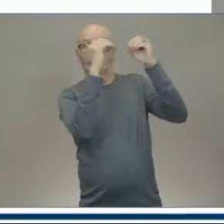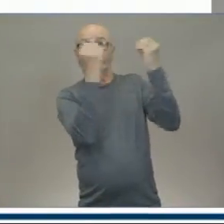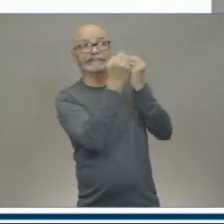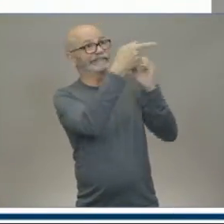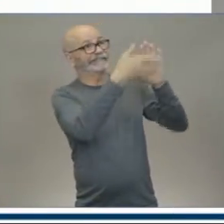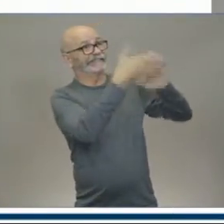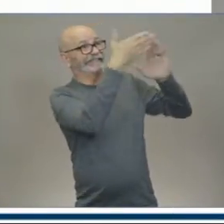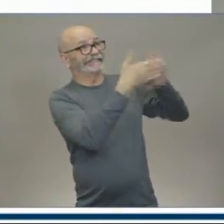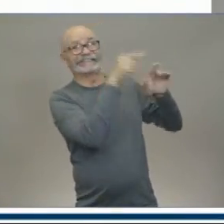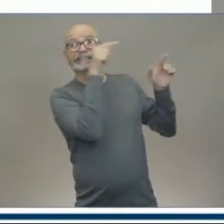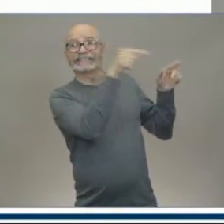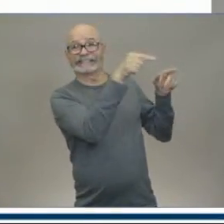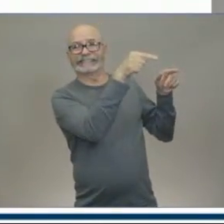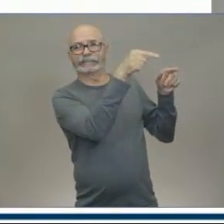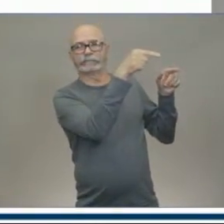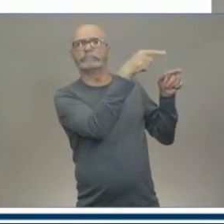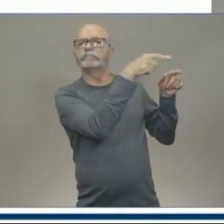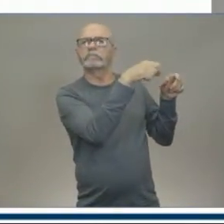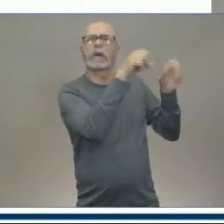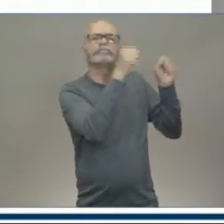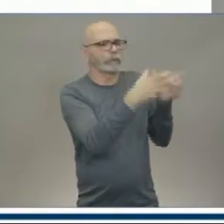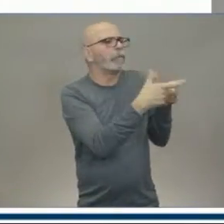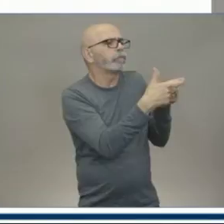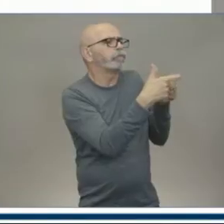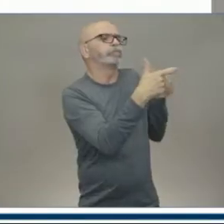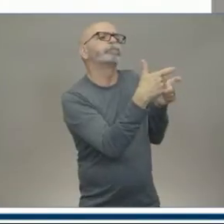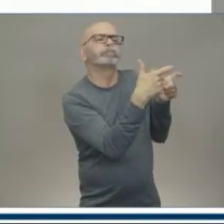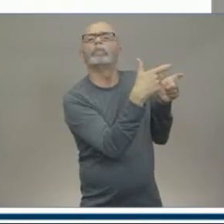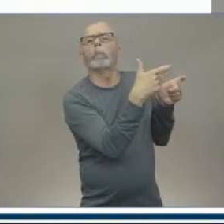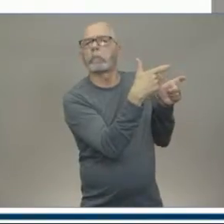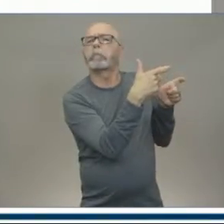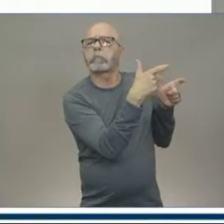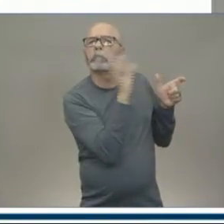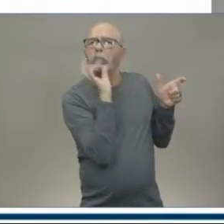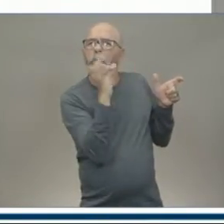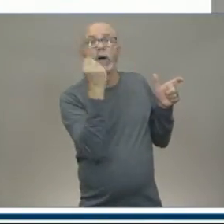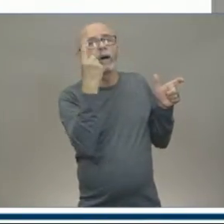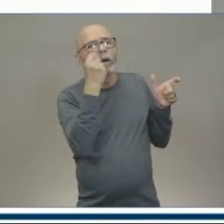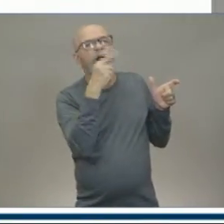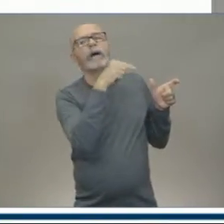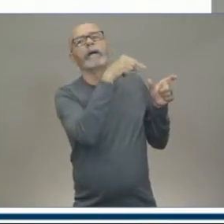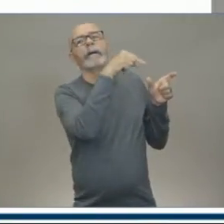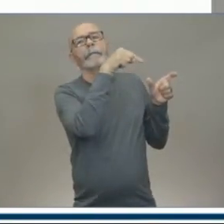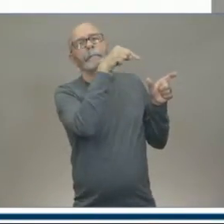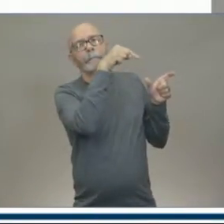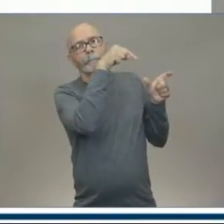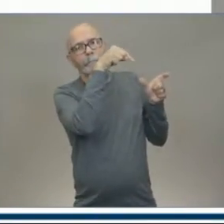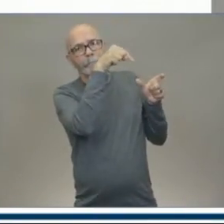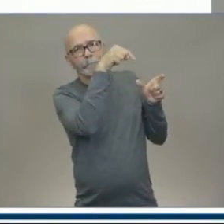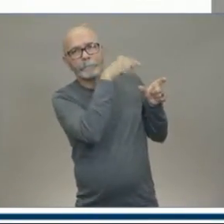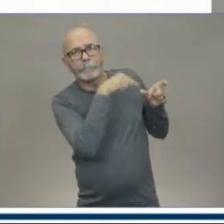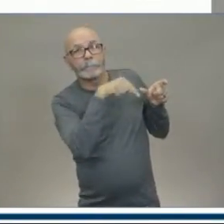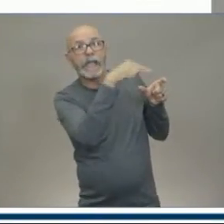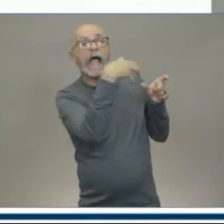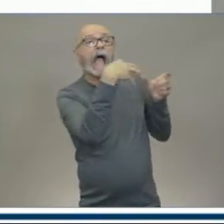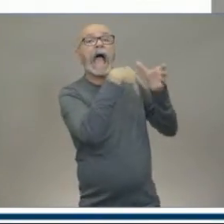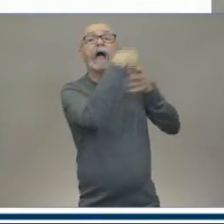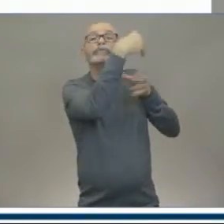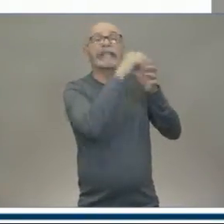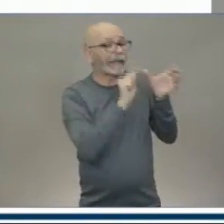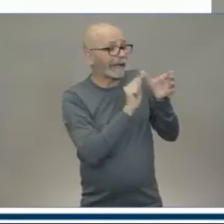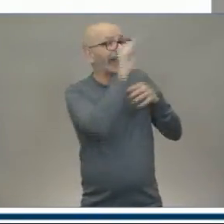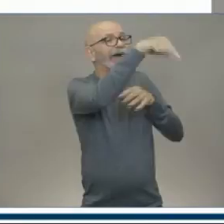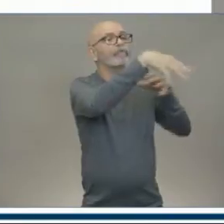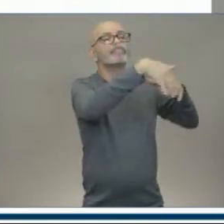larger overall, but these are also being lowered in the relevant parts of HRM. So outdoor events